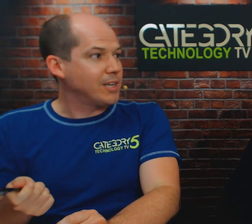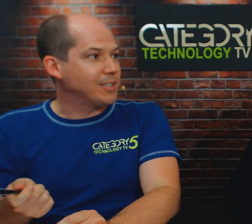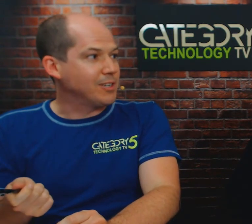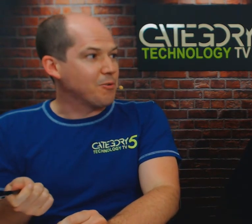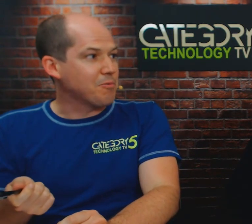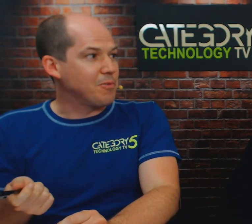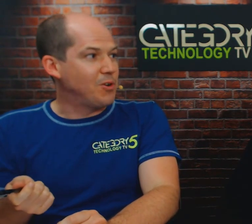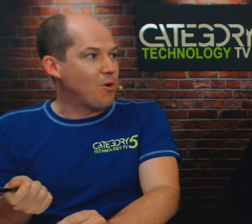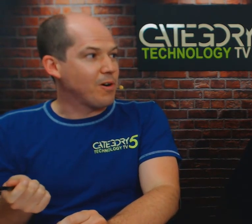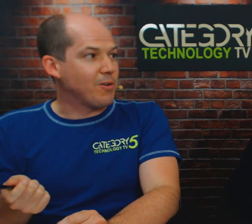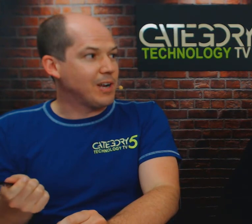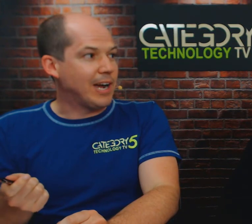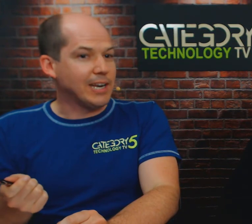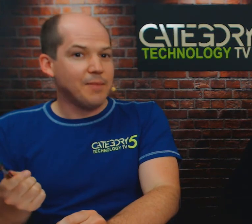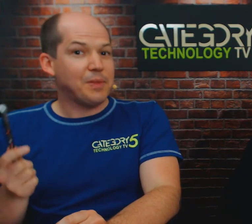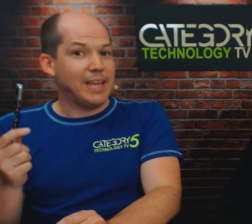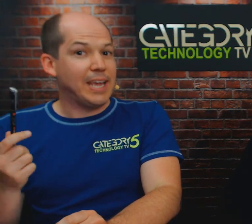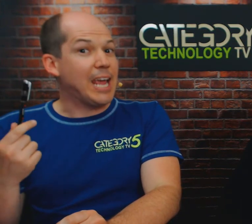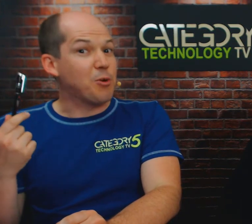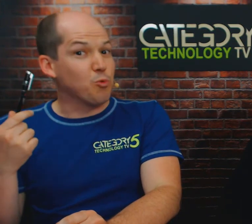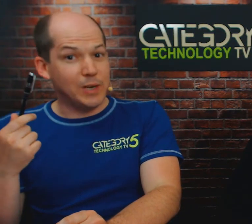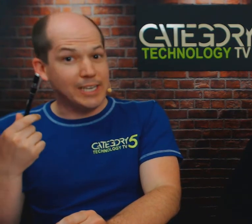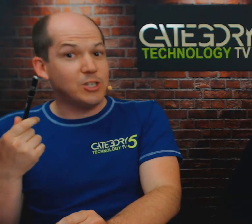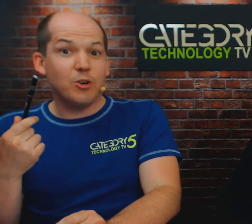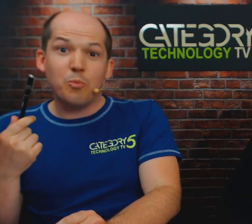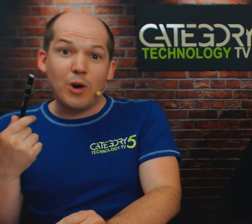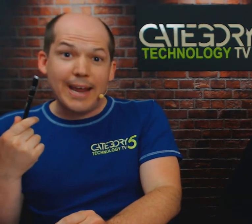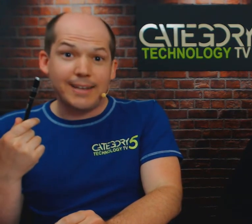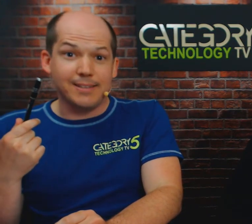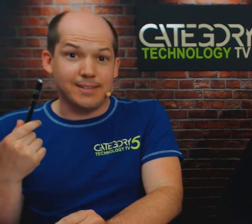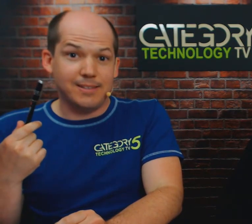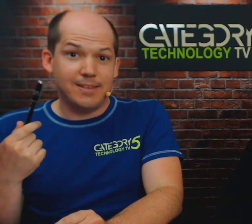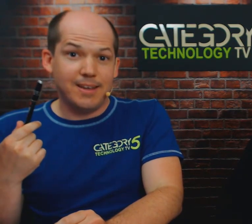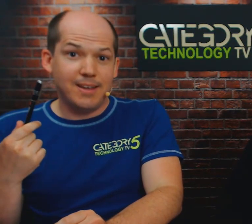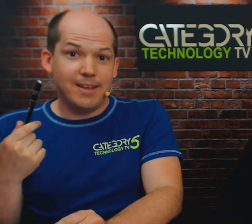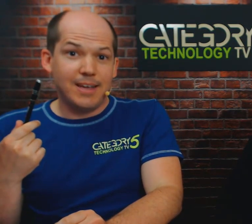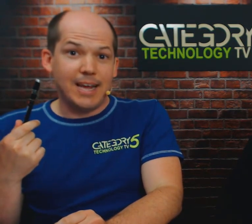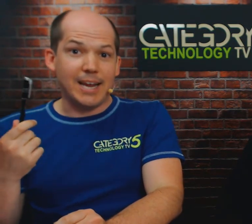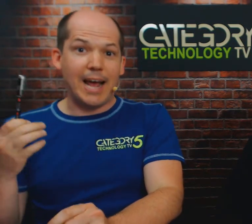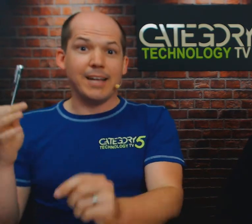wanting to go through the door or not. how does it know what I want? It your brains.